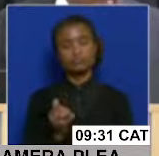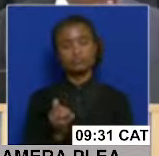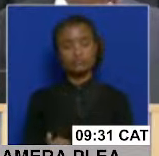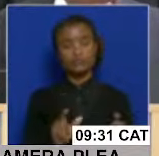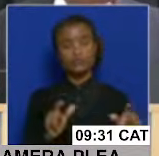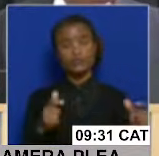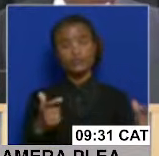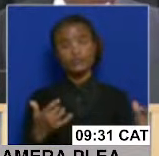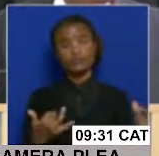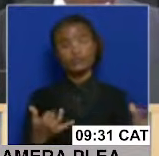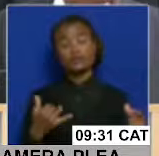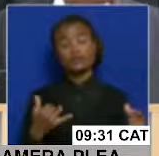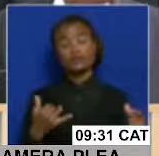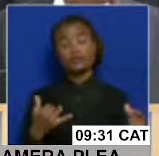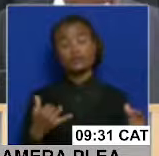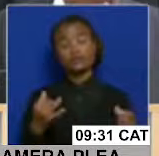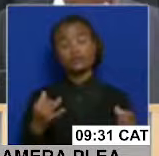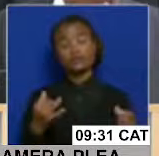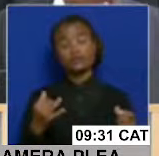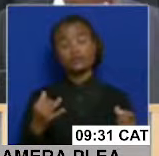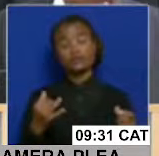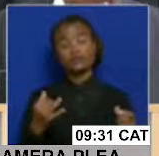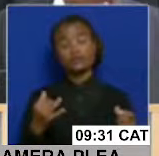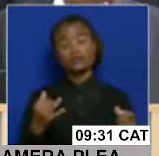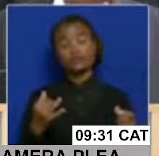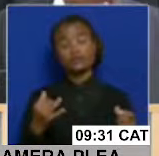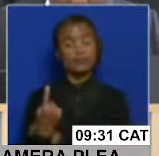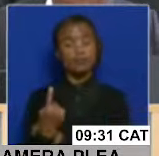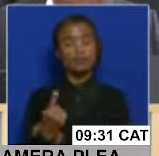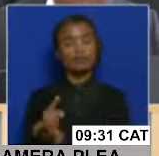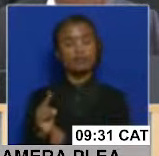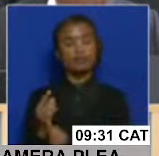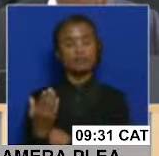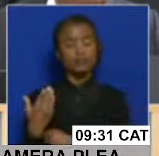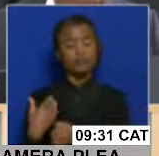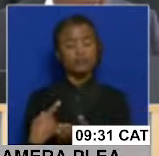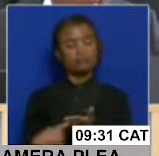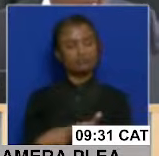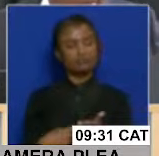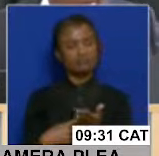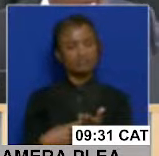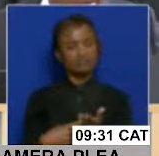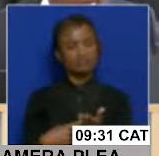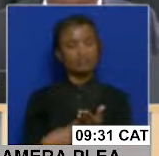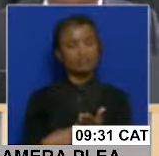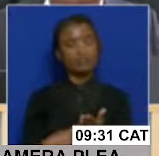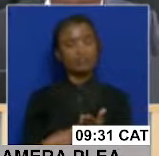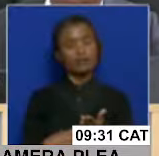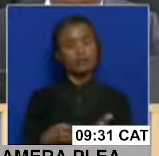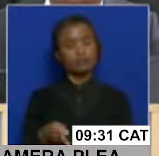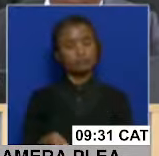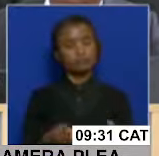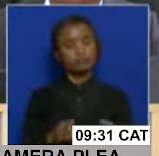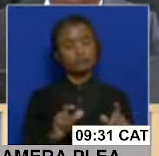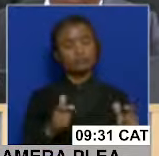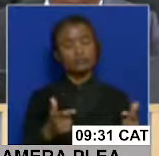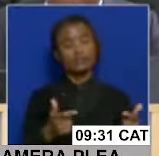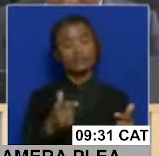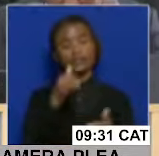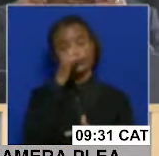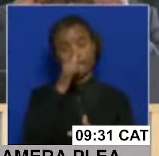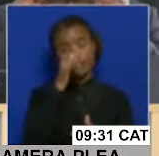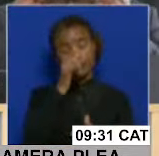to an incident that has been ventilated in the Commission. Maybe a criminal incident is the proper way to describe